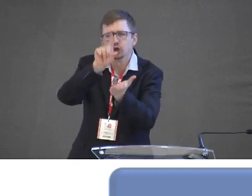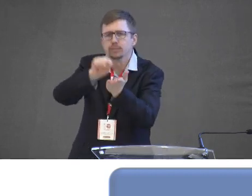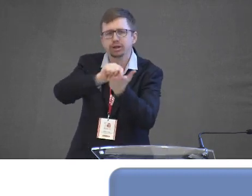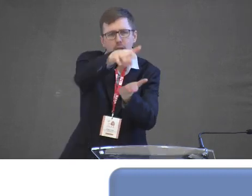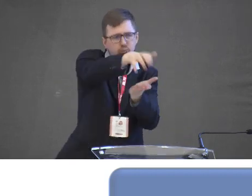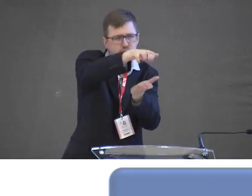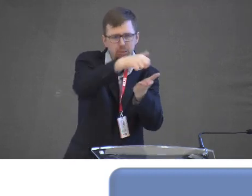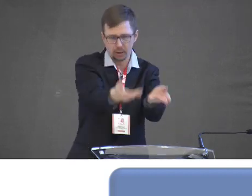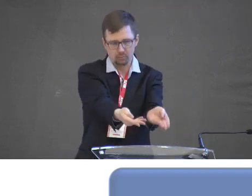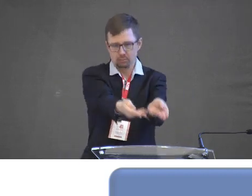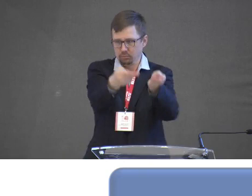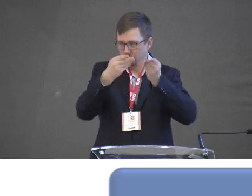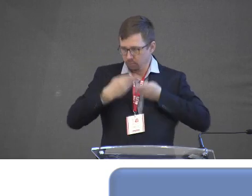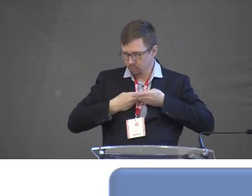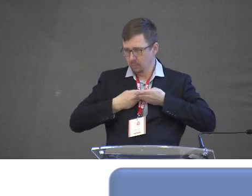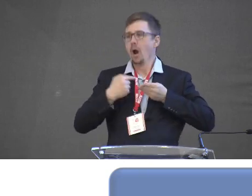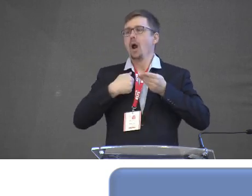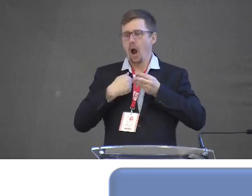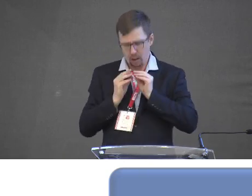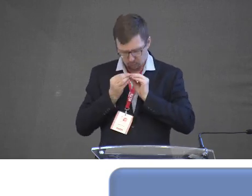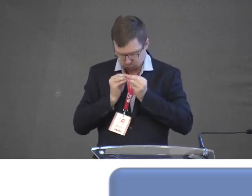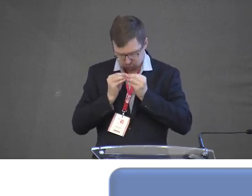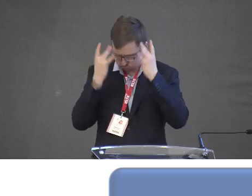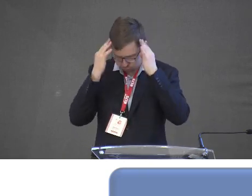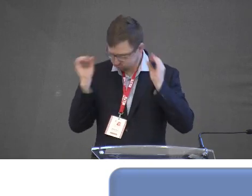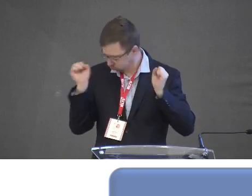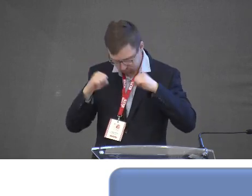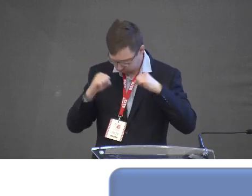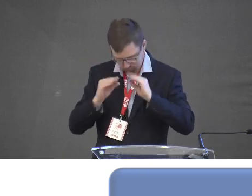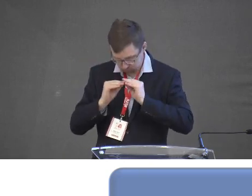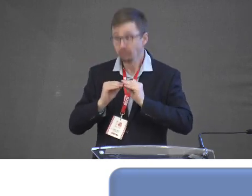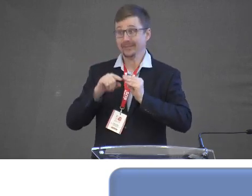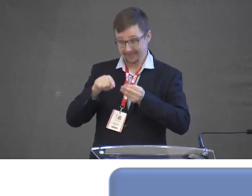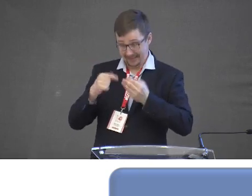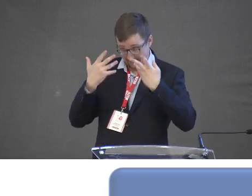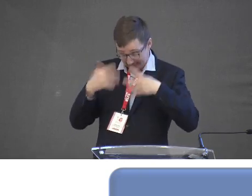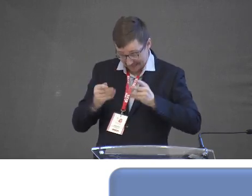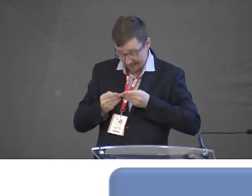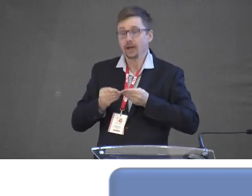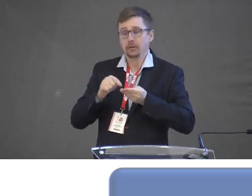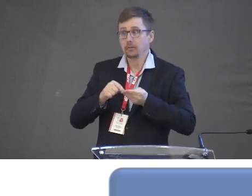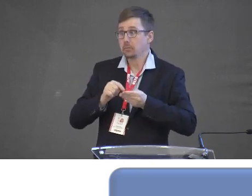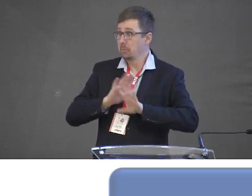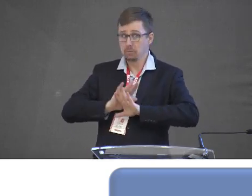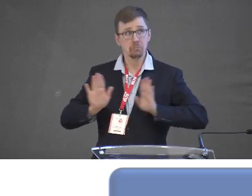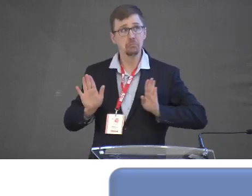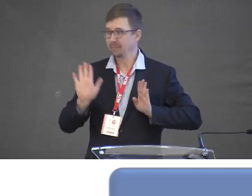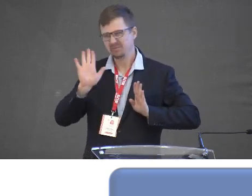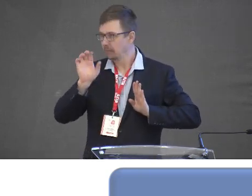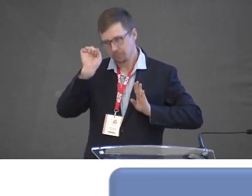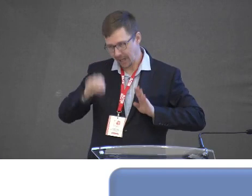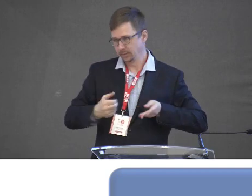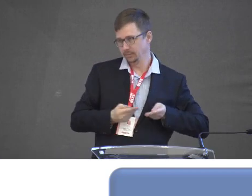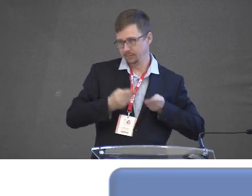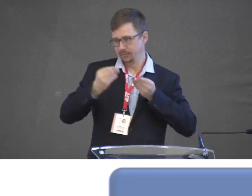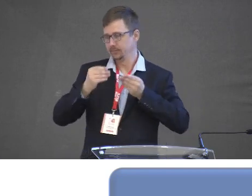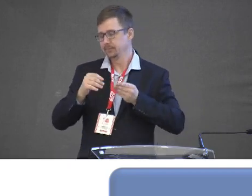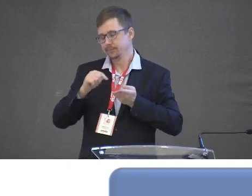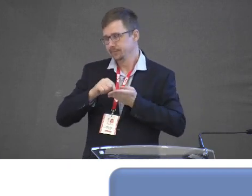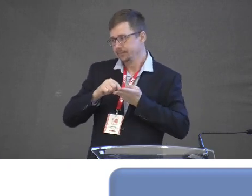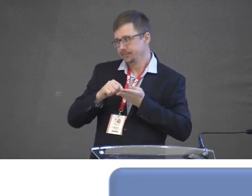Then we had the research team, gathering data and providing feedback to our